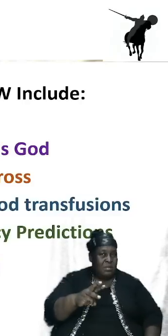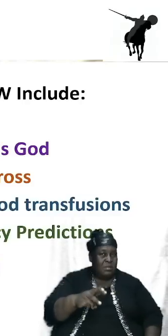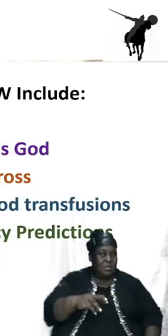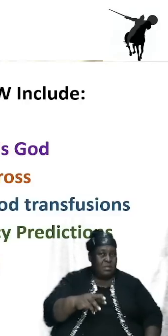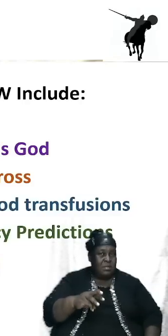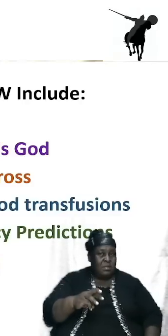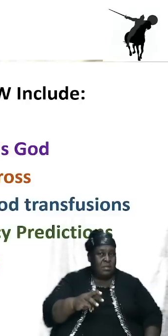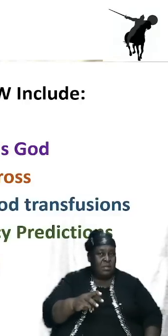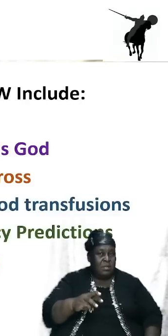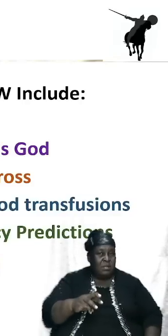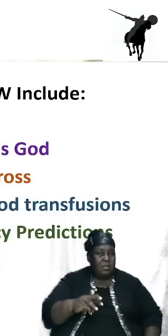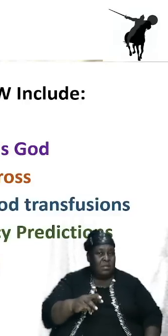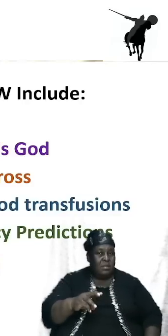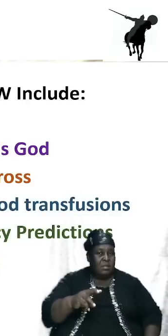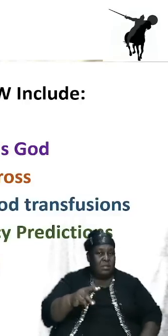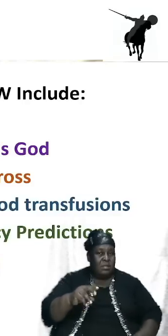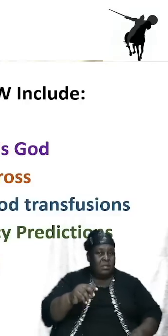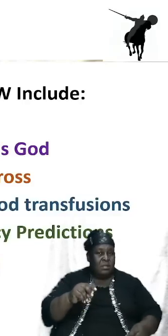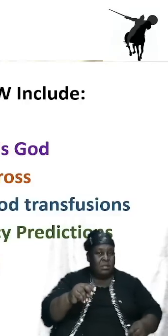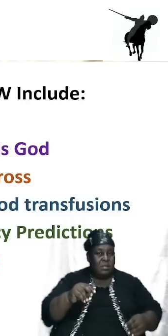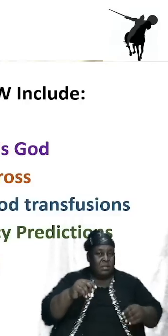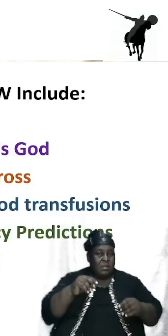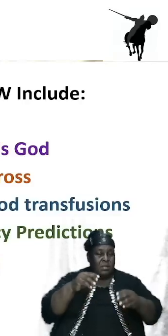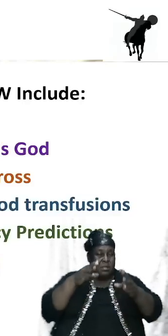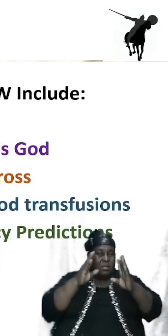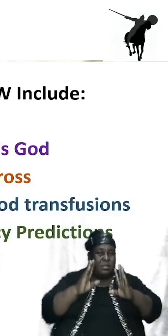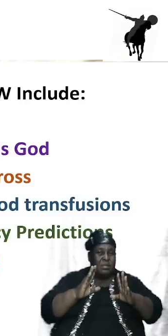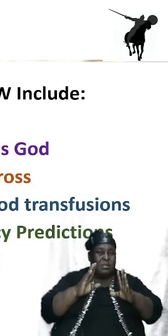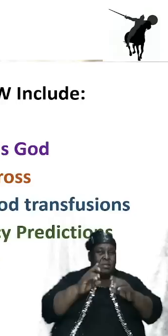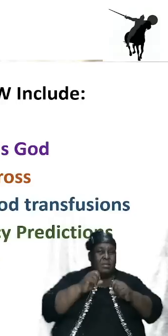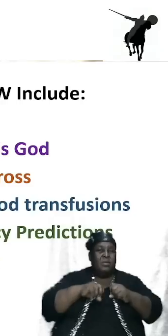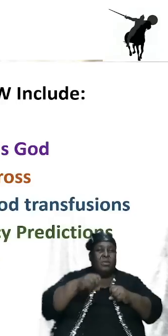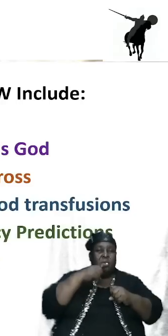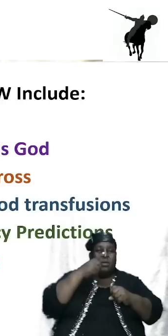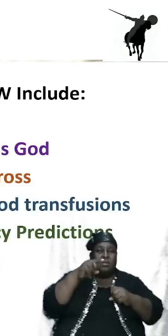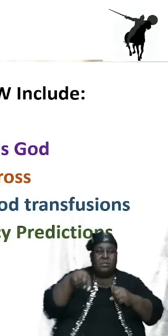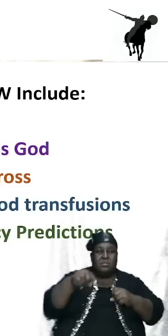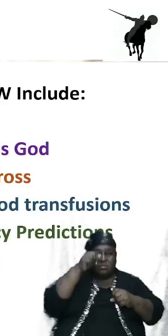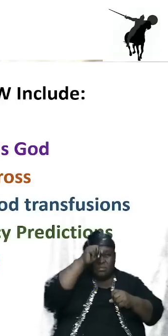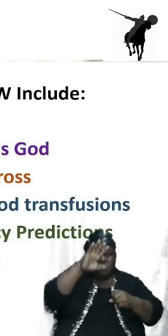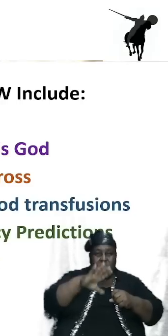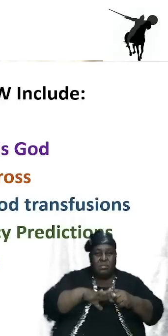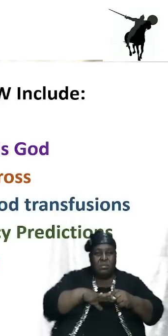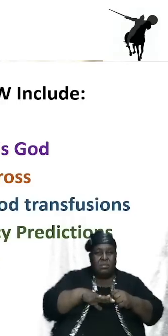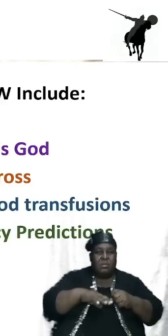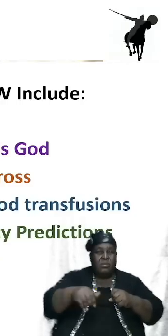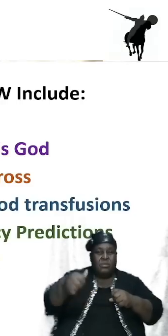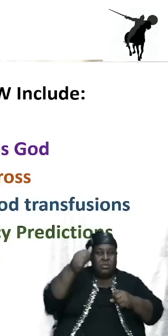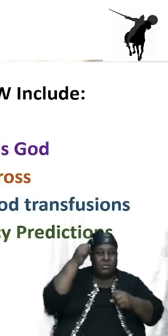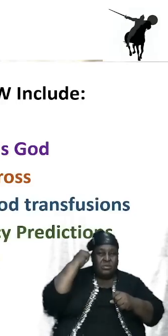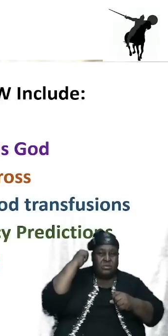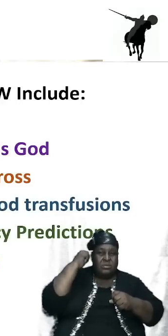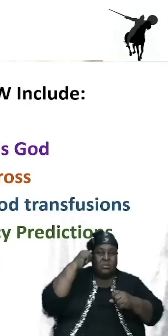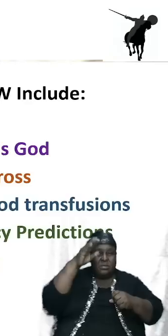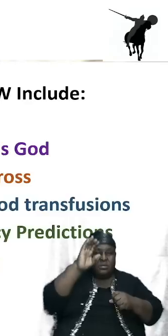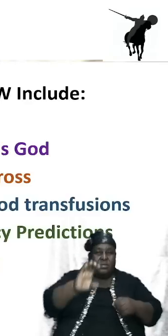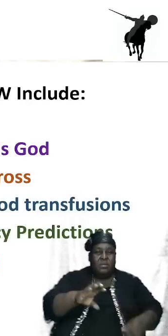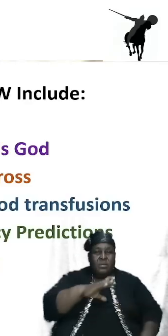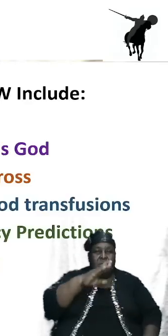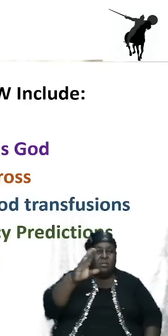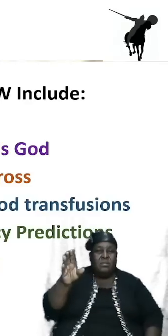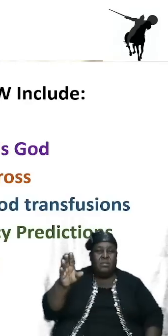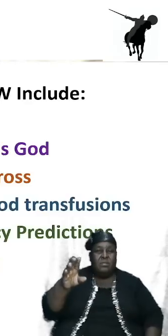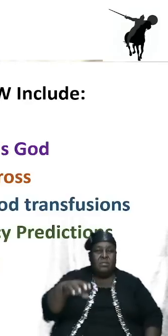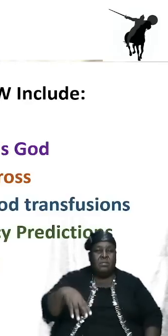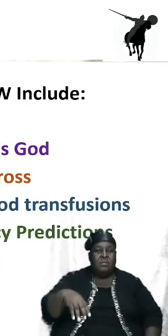And if you do a study on him carefully, you're going to realize that this man rejected. He was a part of